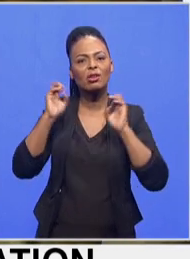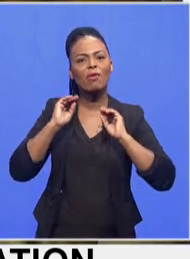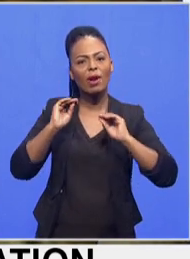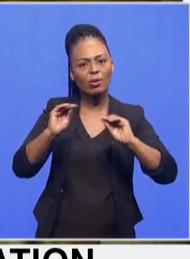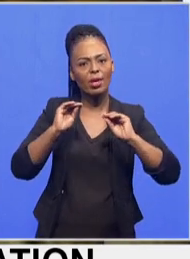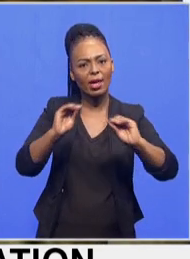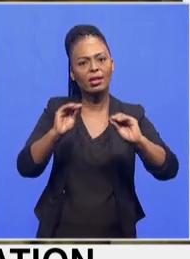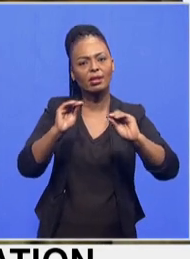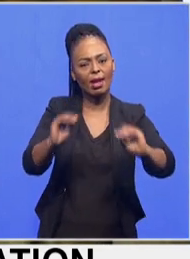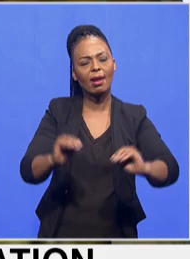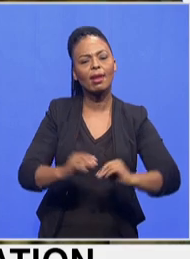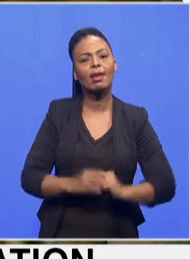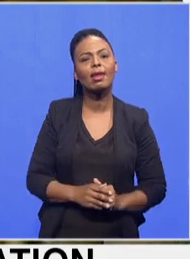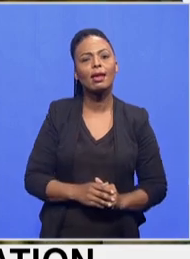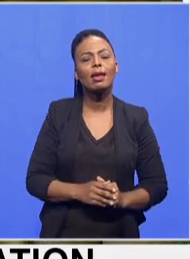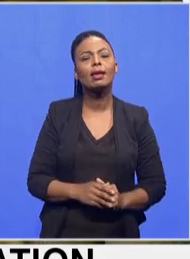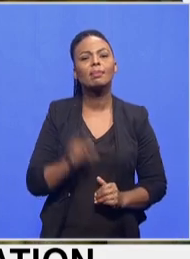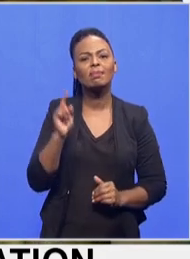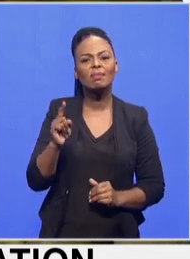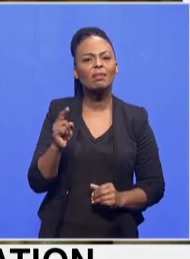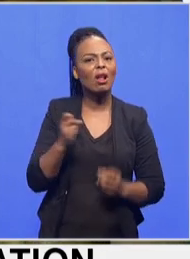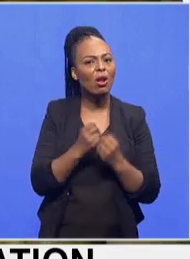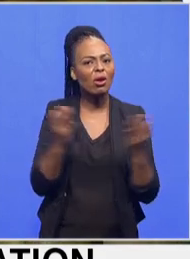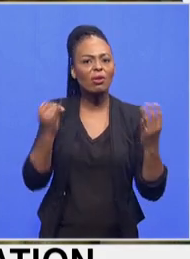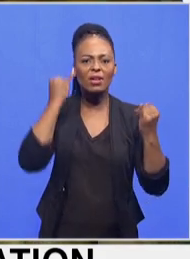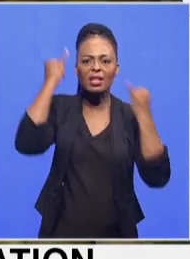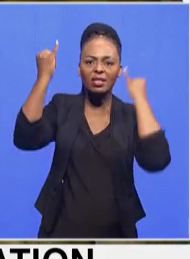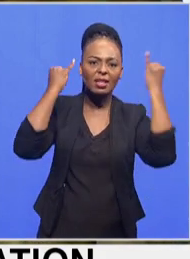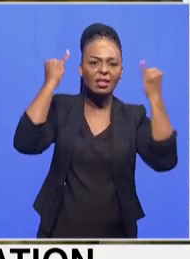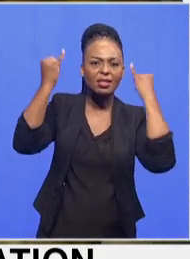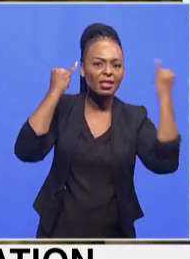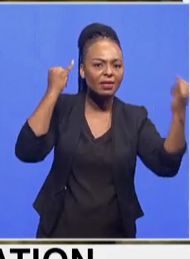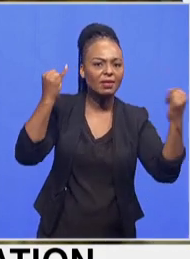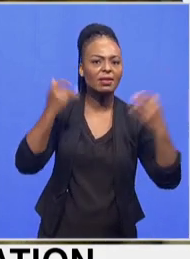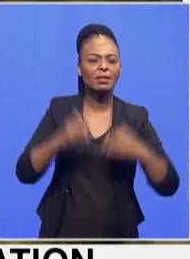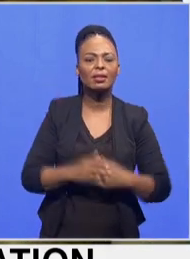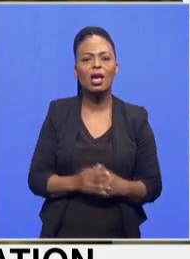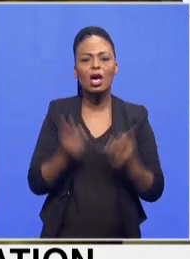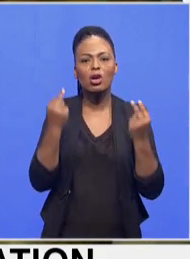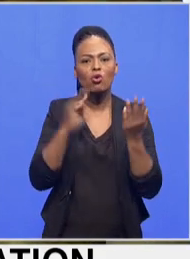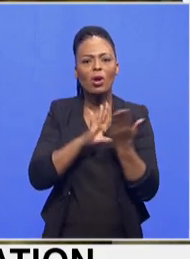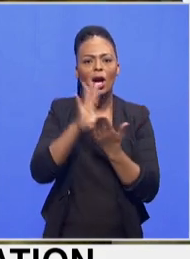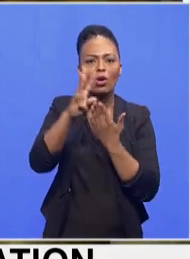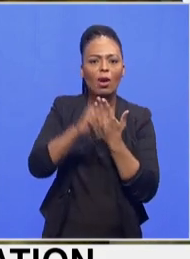and therefore there are many initiatives, like for instance the introduction of the new curriculum,